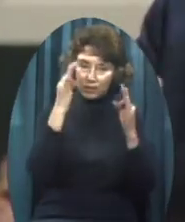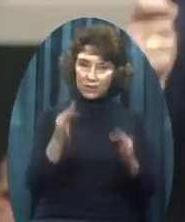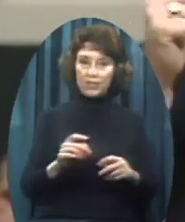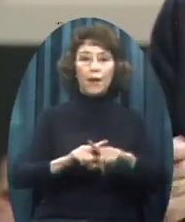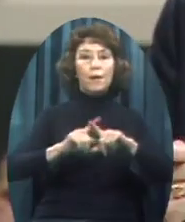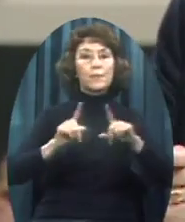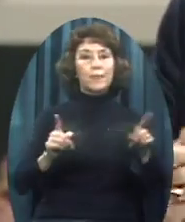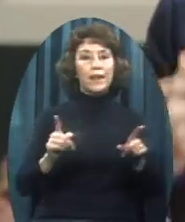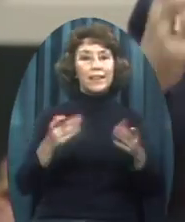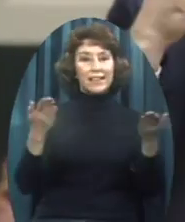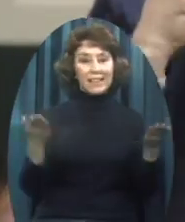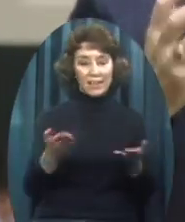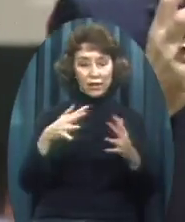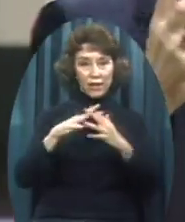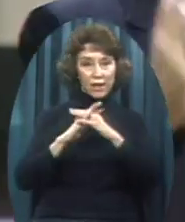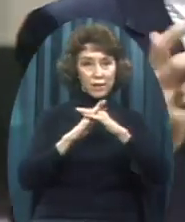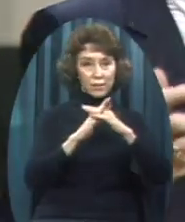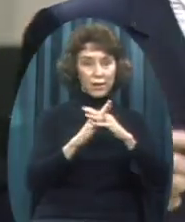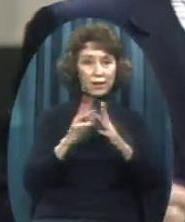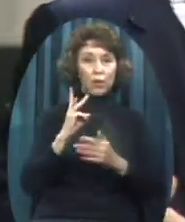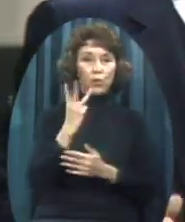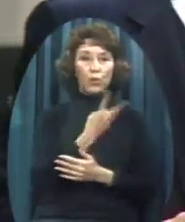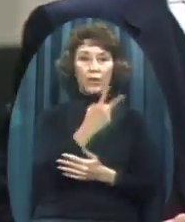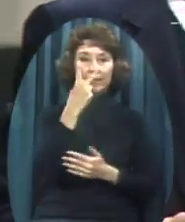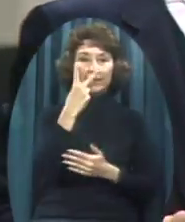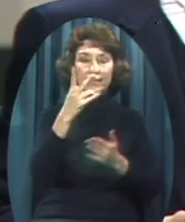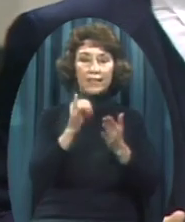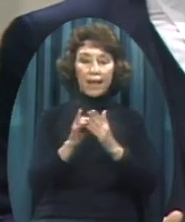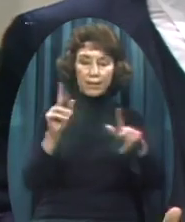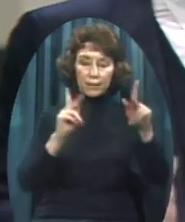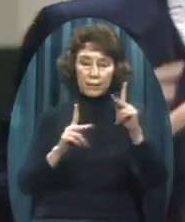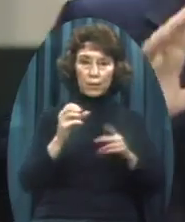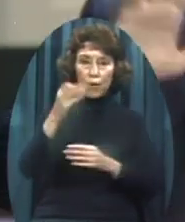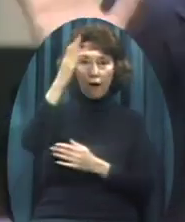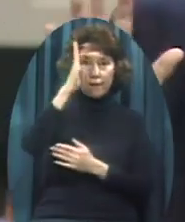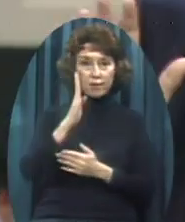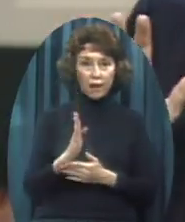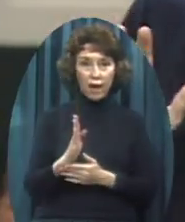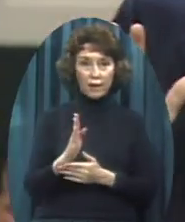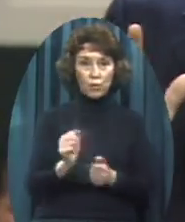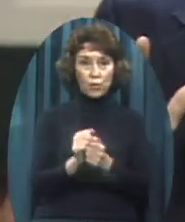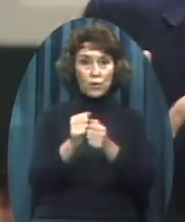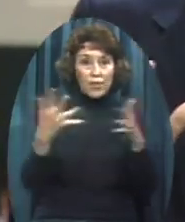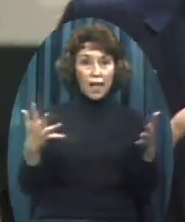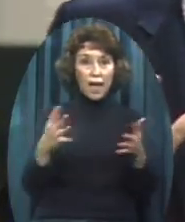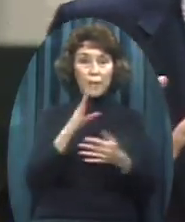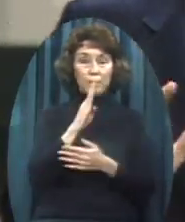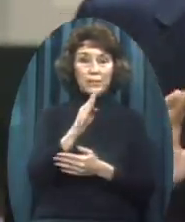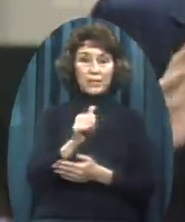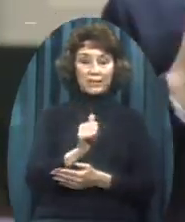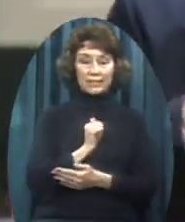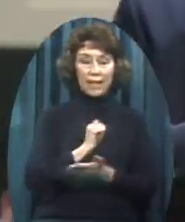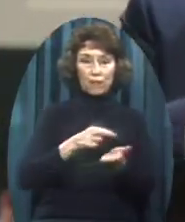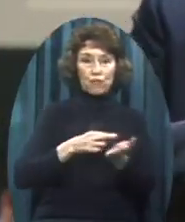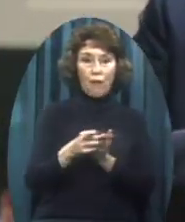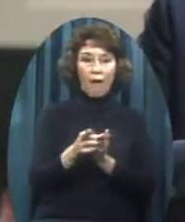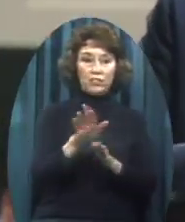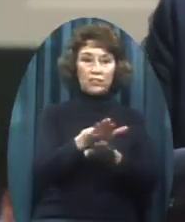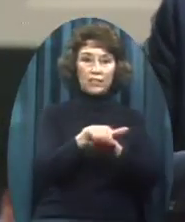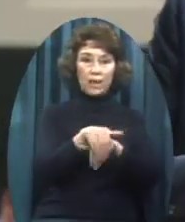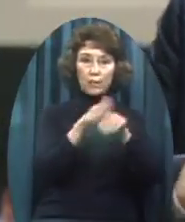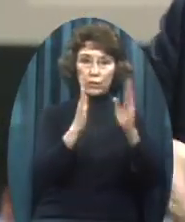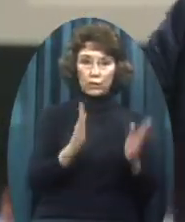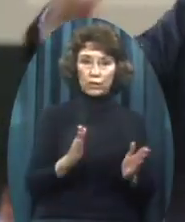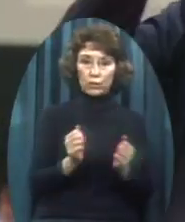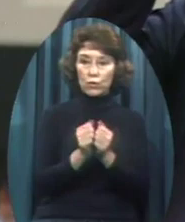do, in this country, at least see that the people of God, without being Pharisaical and without mixing up with